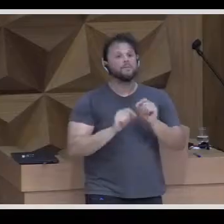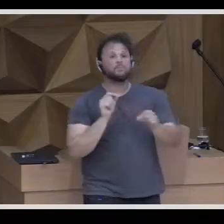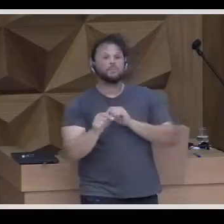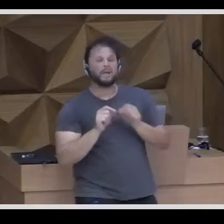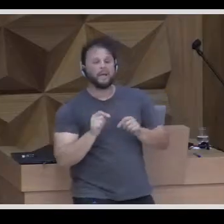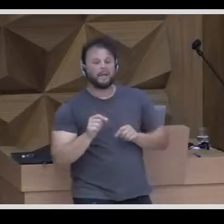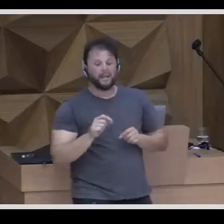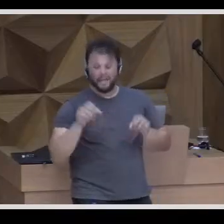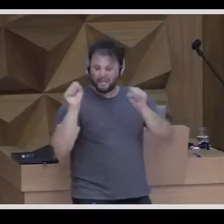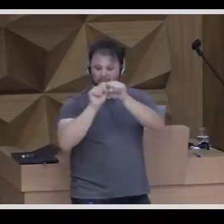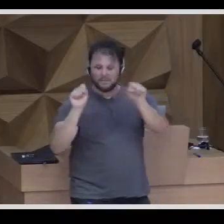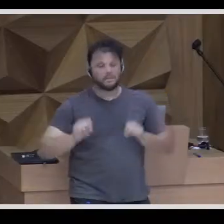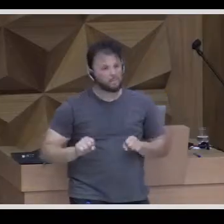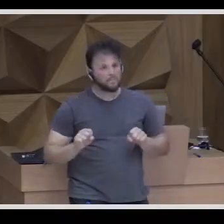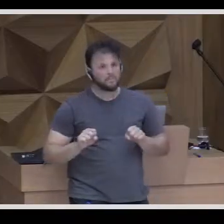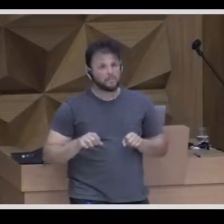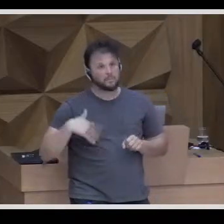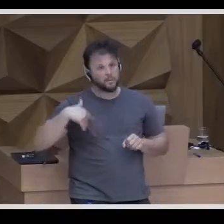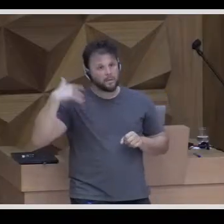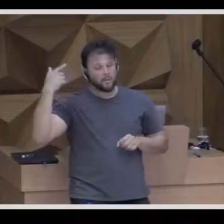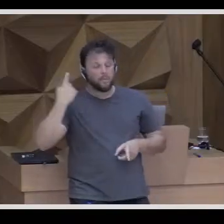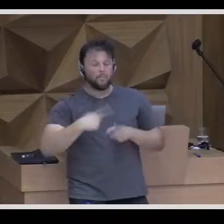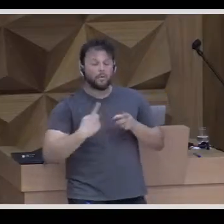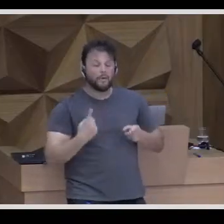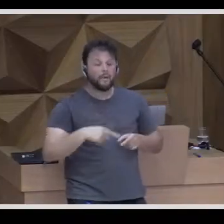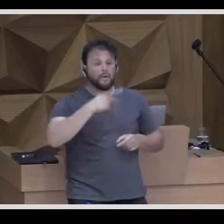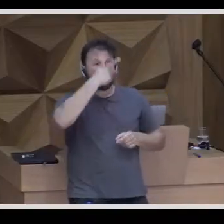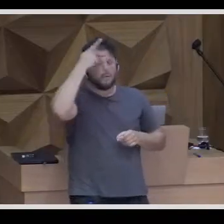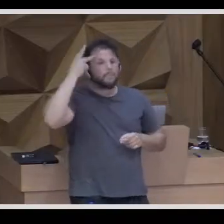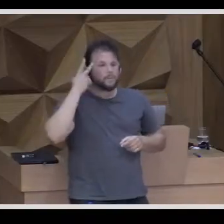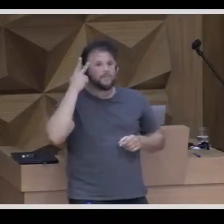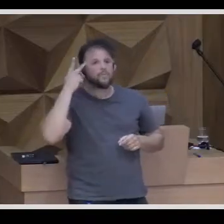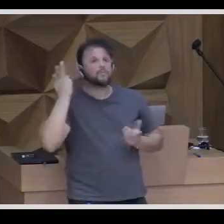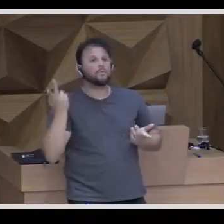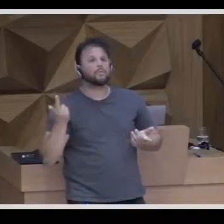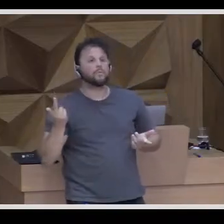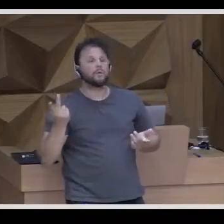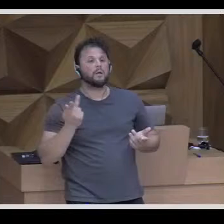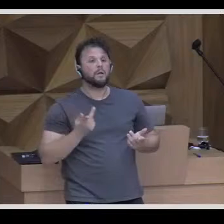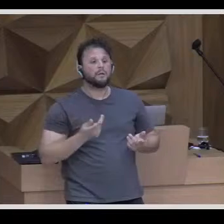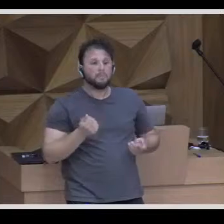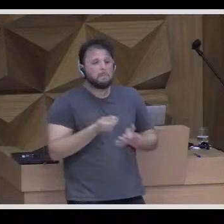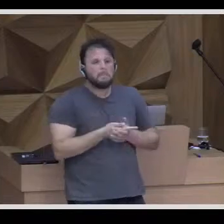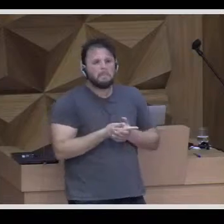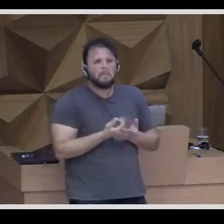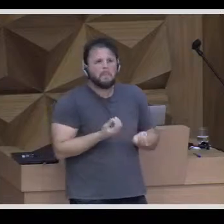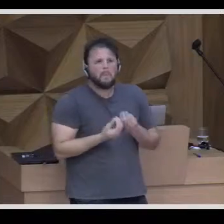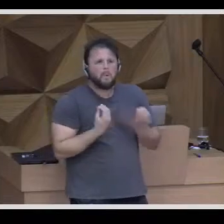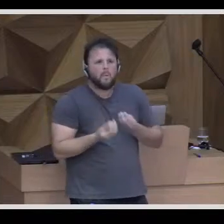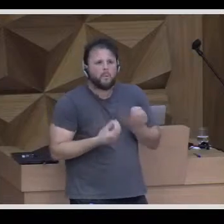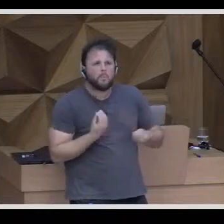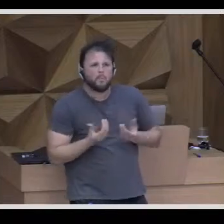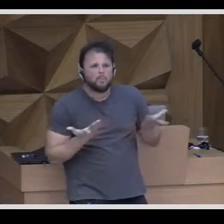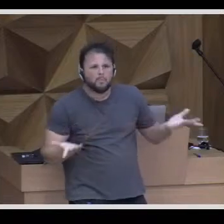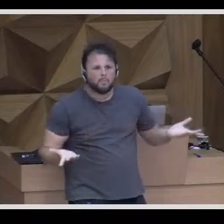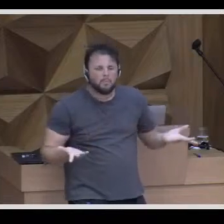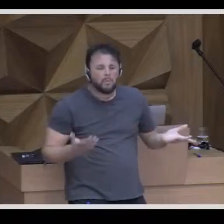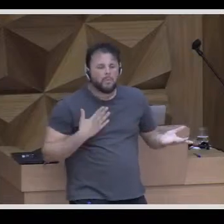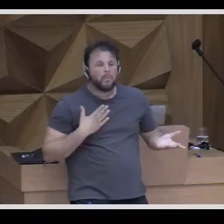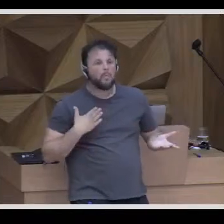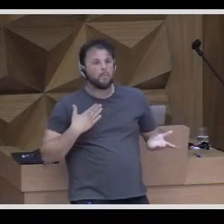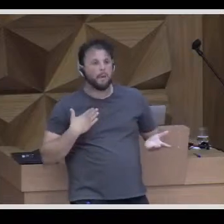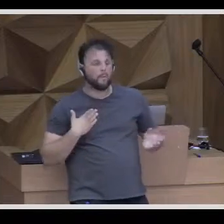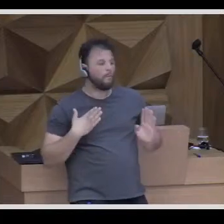are the people who can afford it. Again, you know, with my focus on New Zealand, there's a